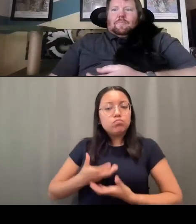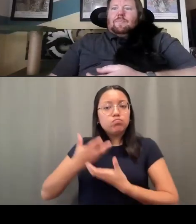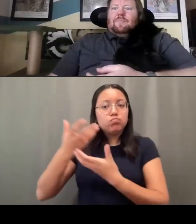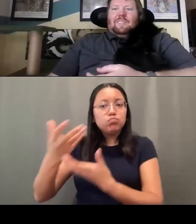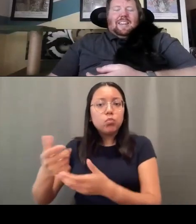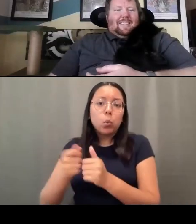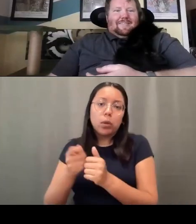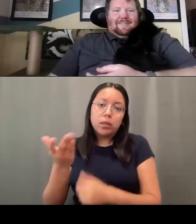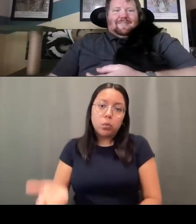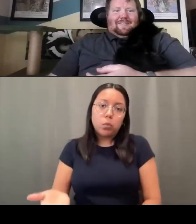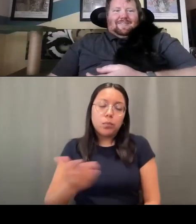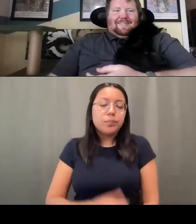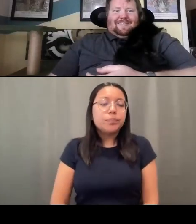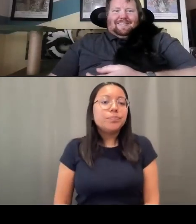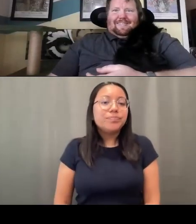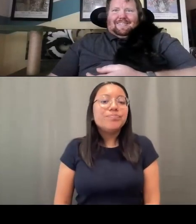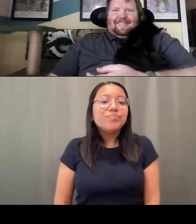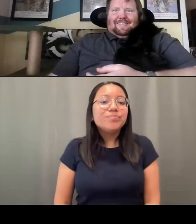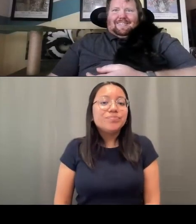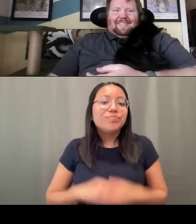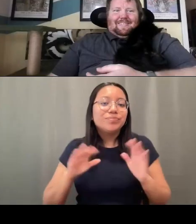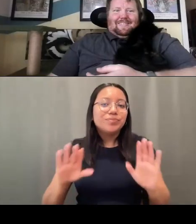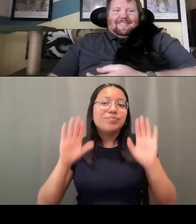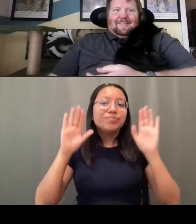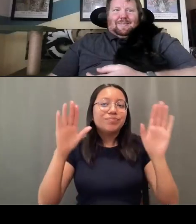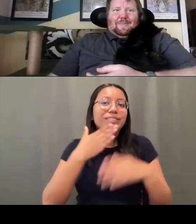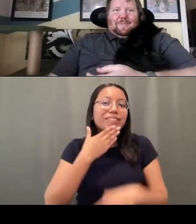Thank you, Emil. That was Yeah. fun. All right.